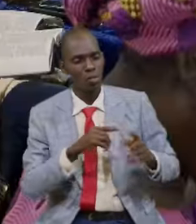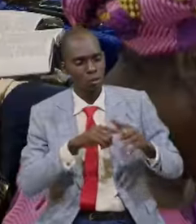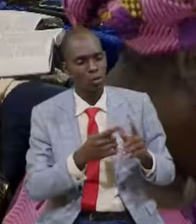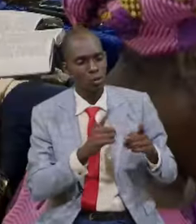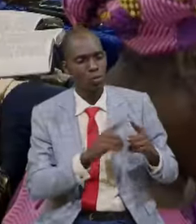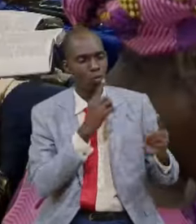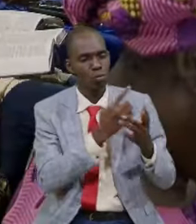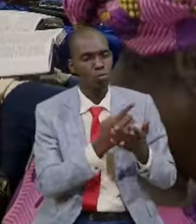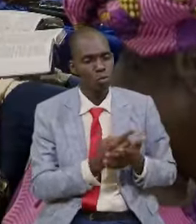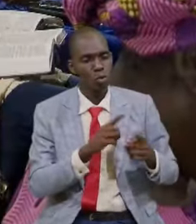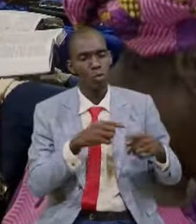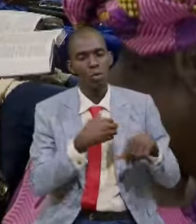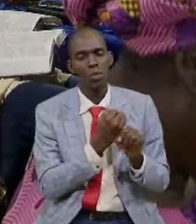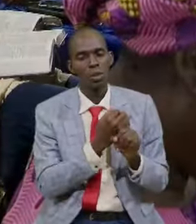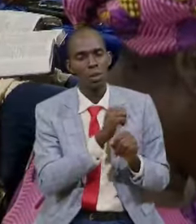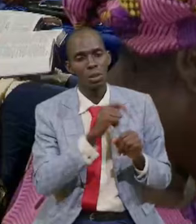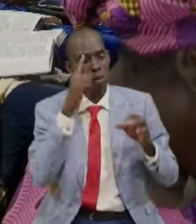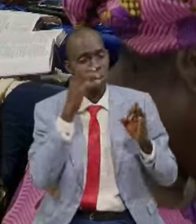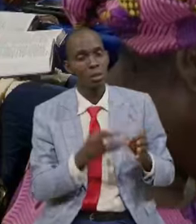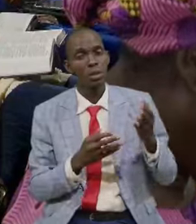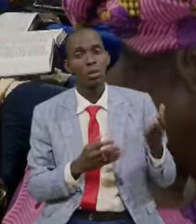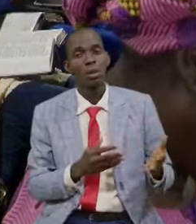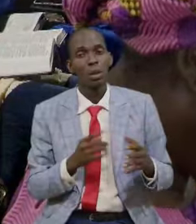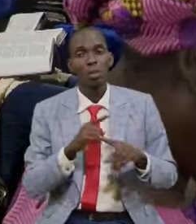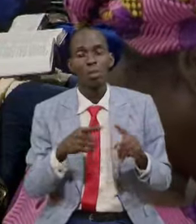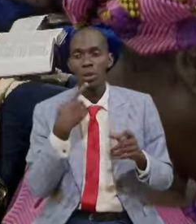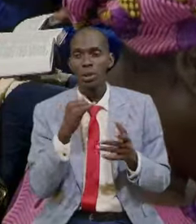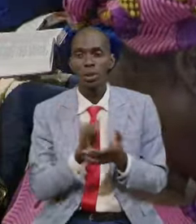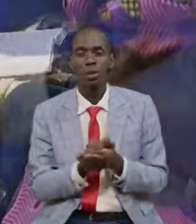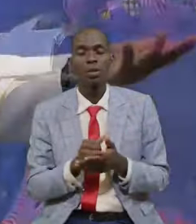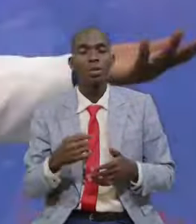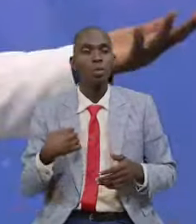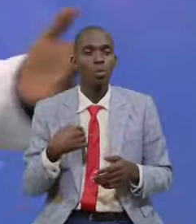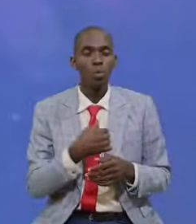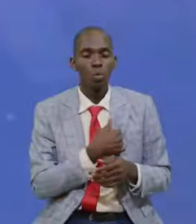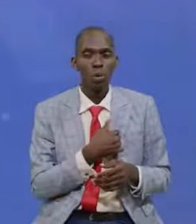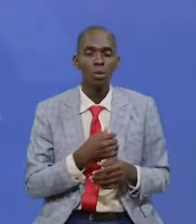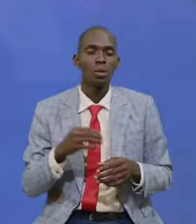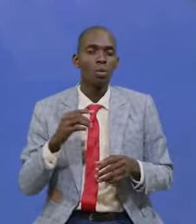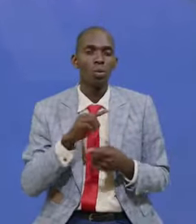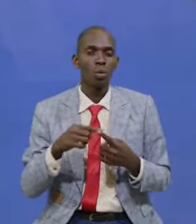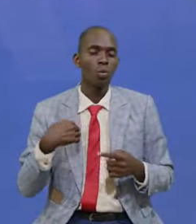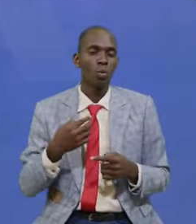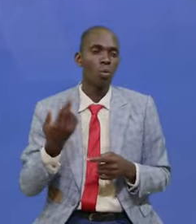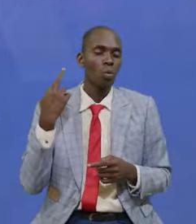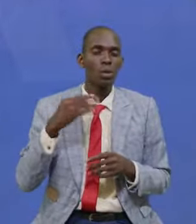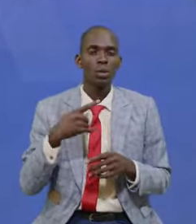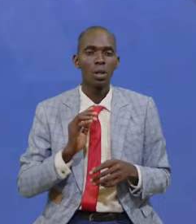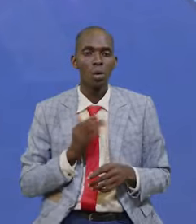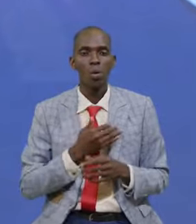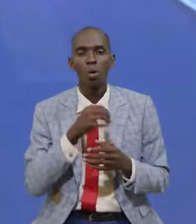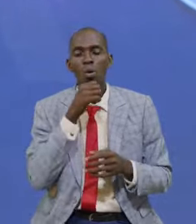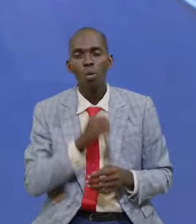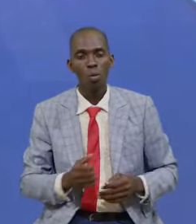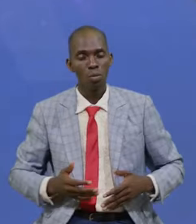says we were in the old life, and other lords have had dominion over